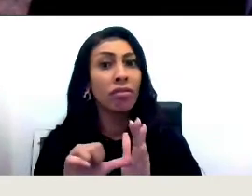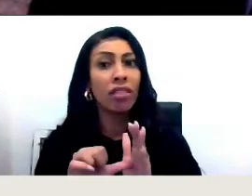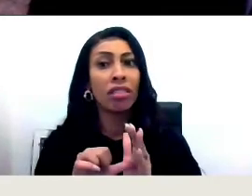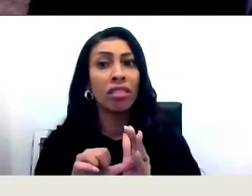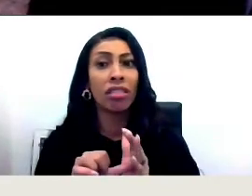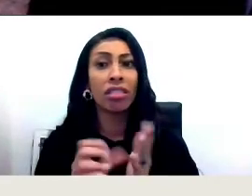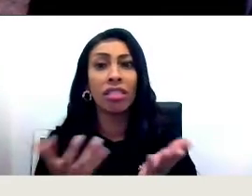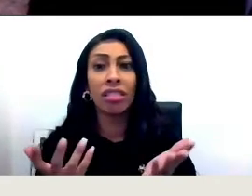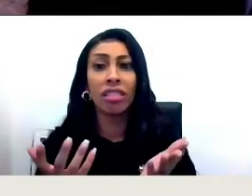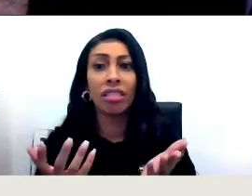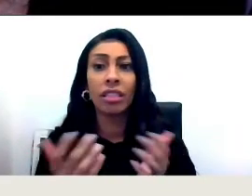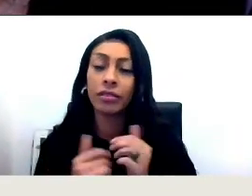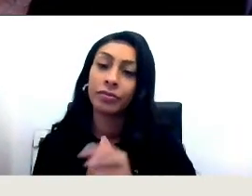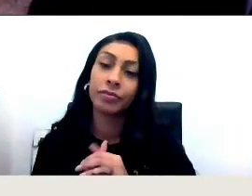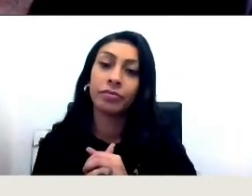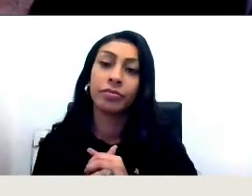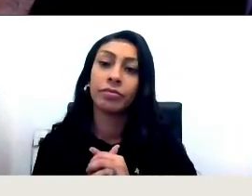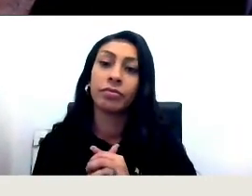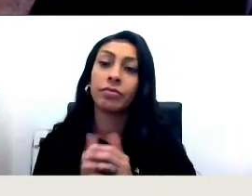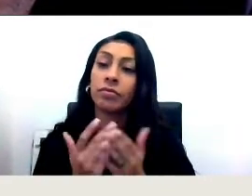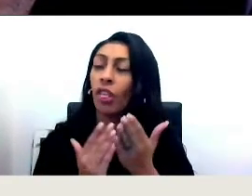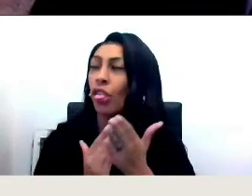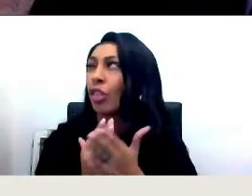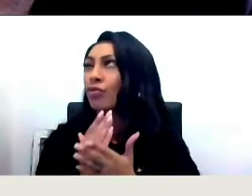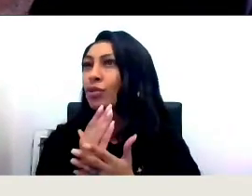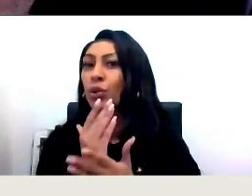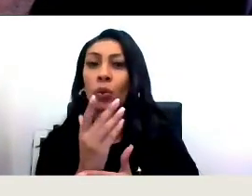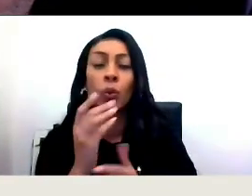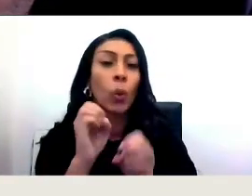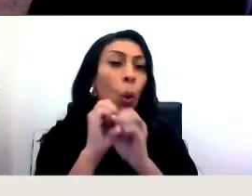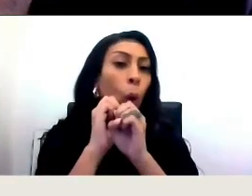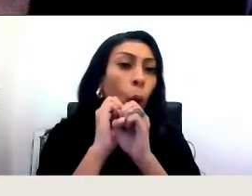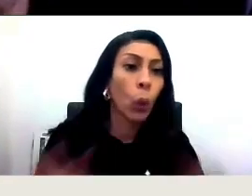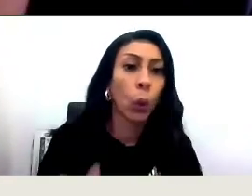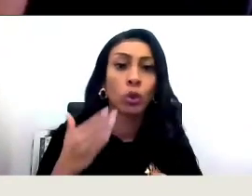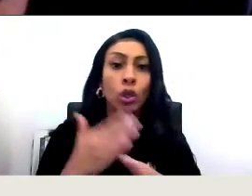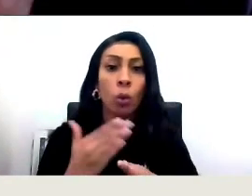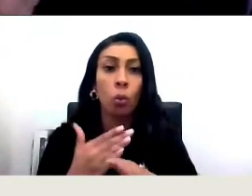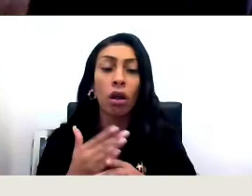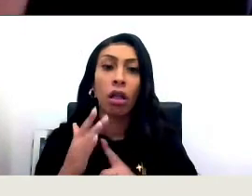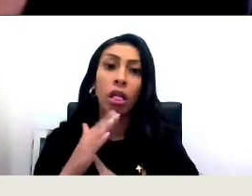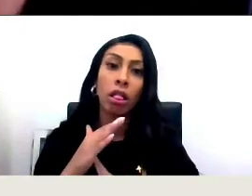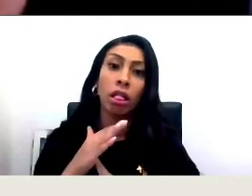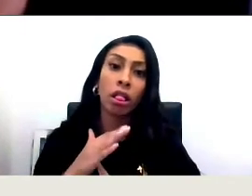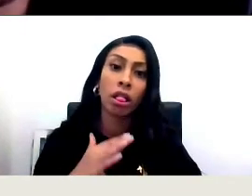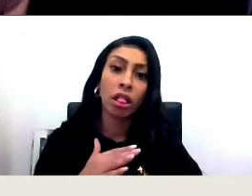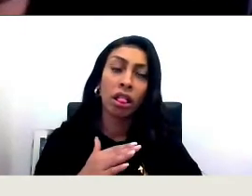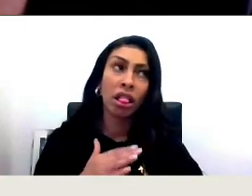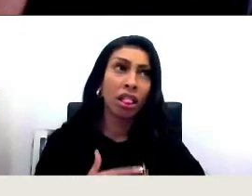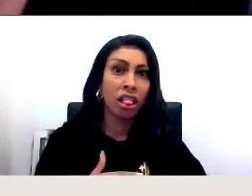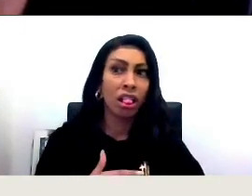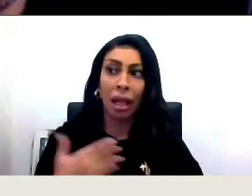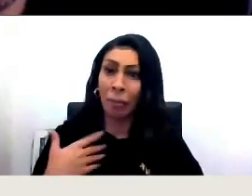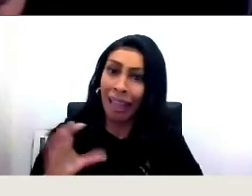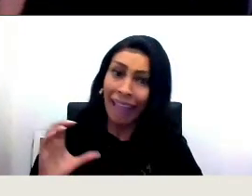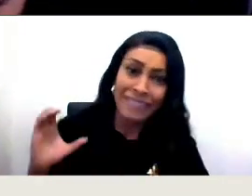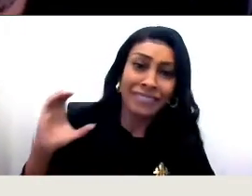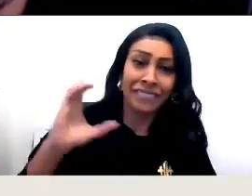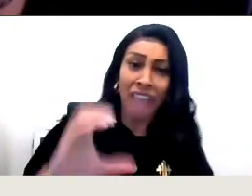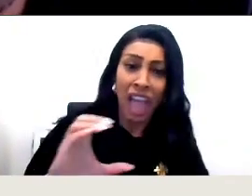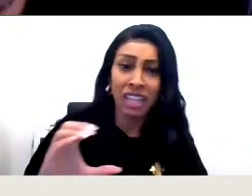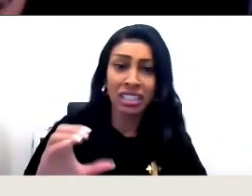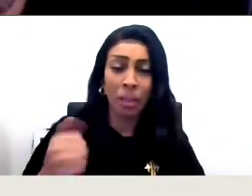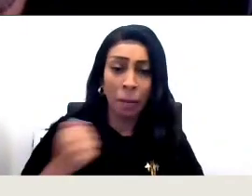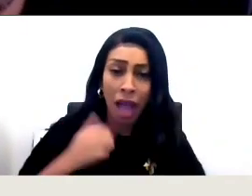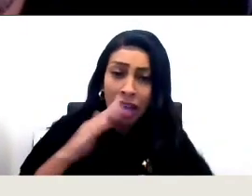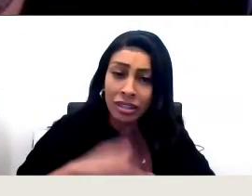of maybe you have to go through when you lose work and you've invested in it in some kind of way, you know, you give yourself to